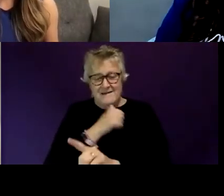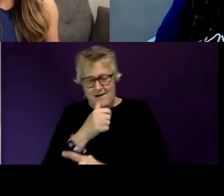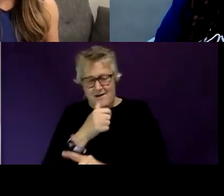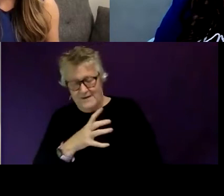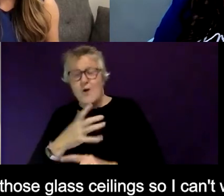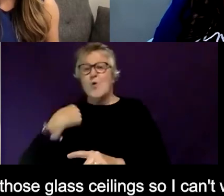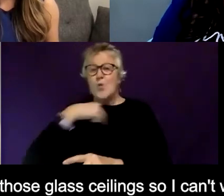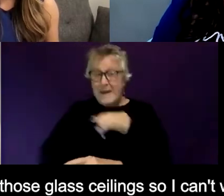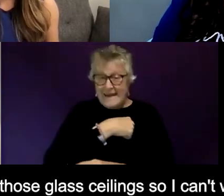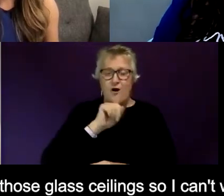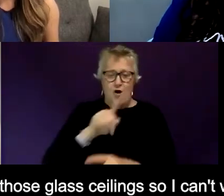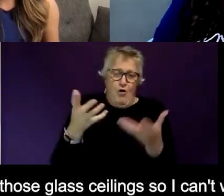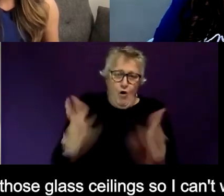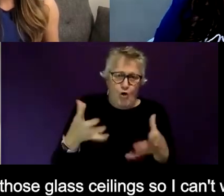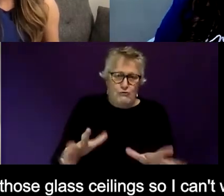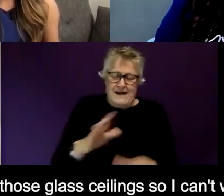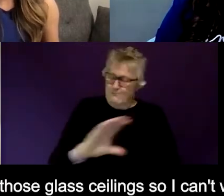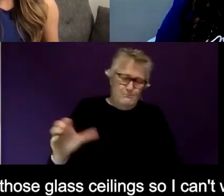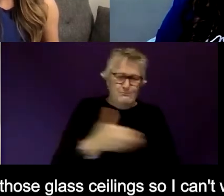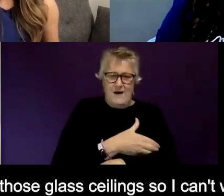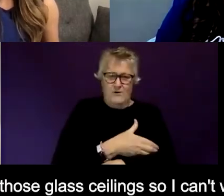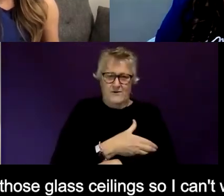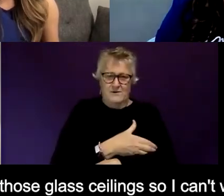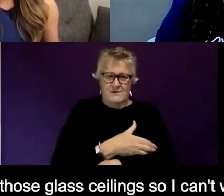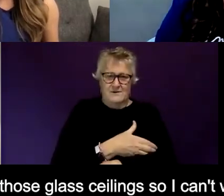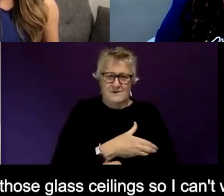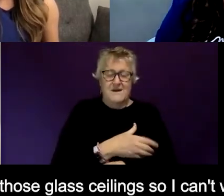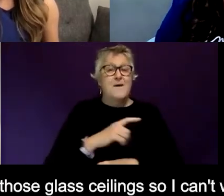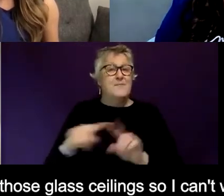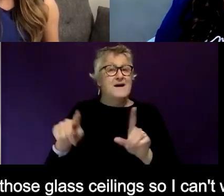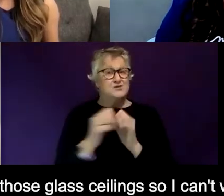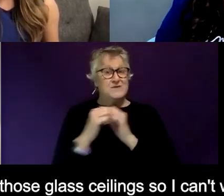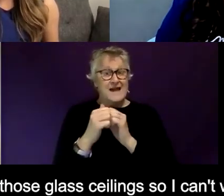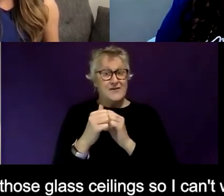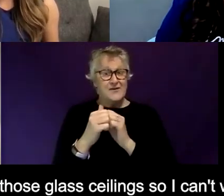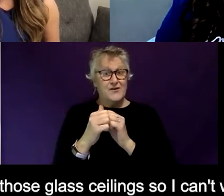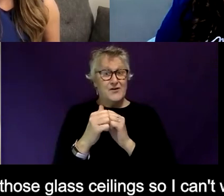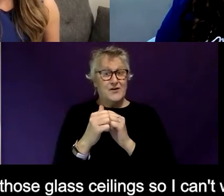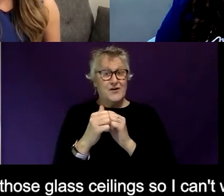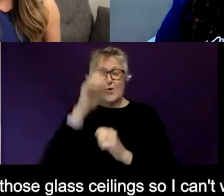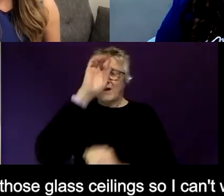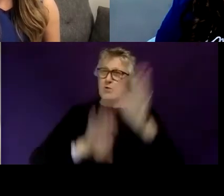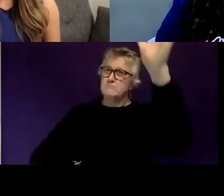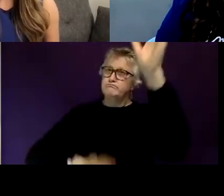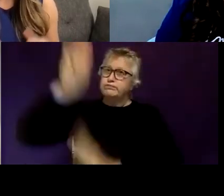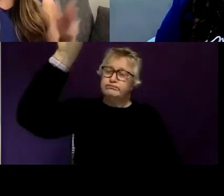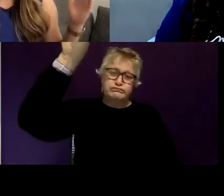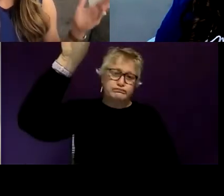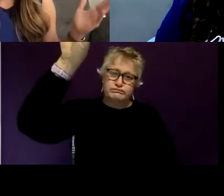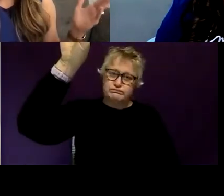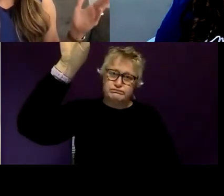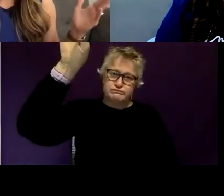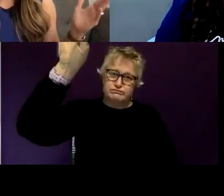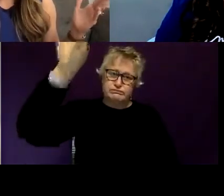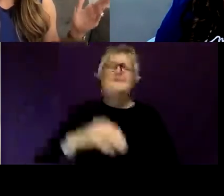together more, we will be unstoppable and we will break those glass ceilings. So I can't wait to see all these